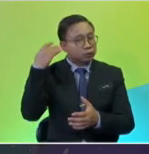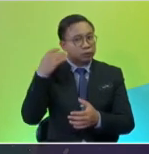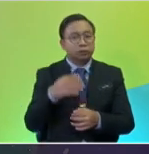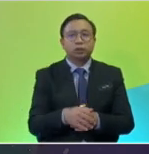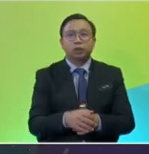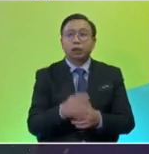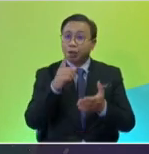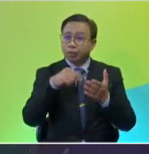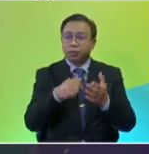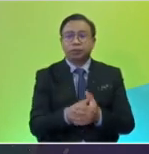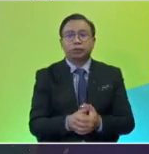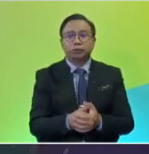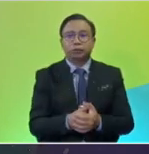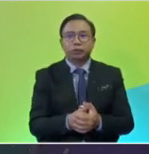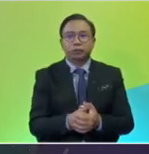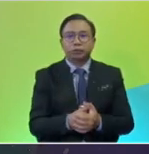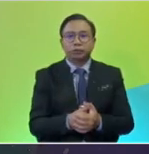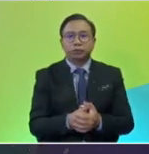What's that sound? What's that, Sean?